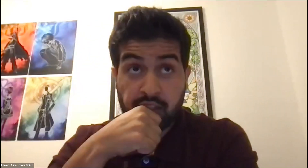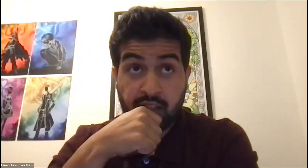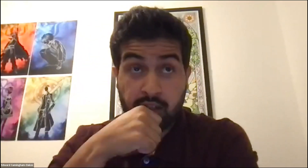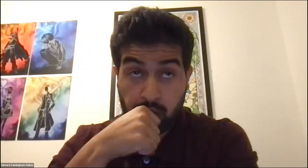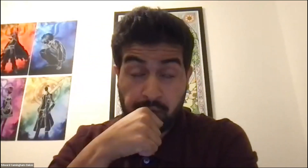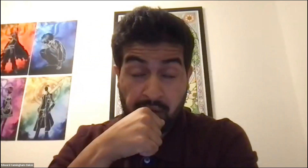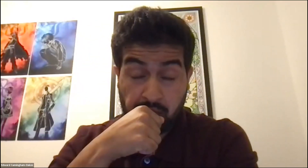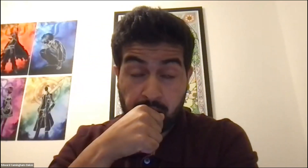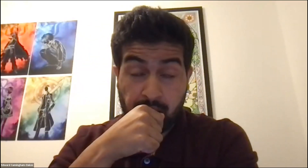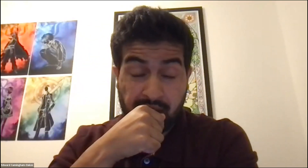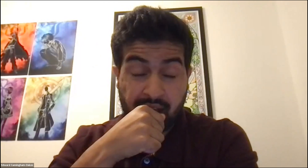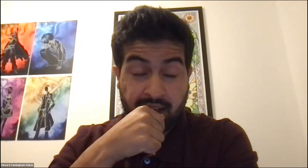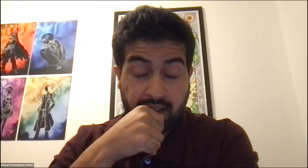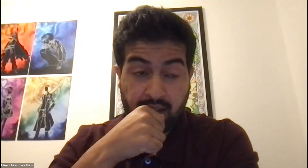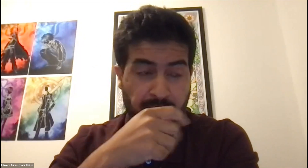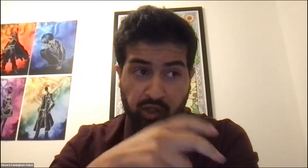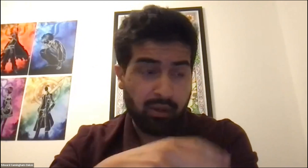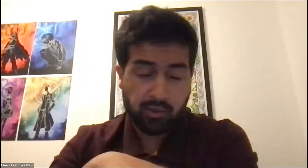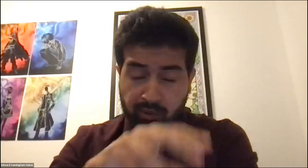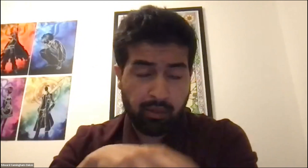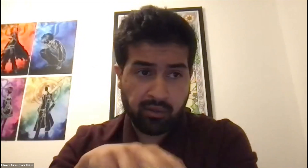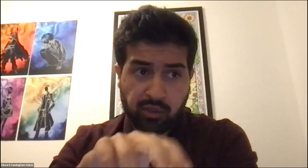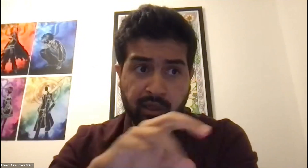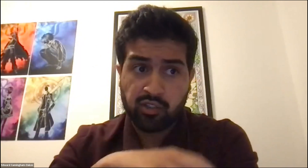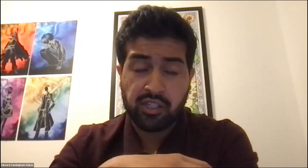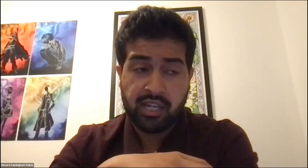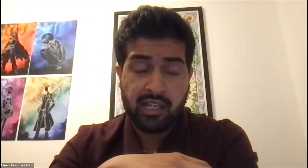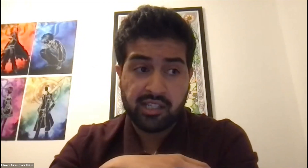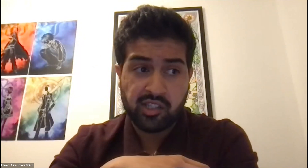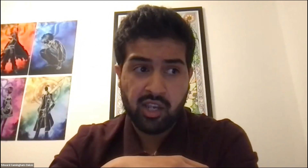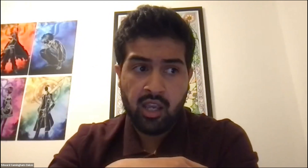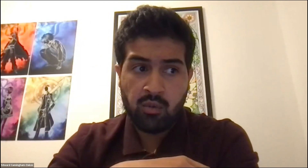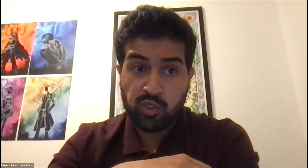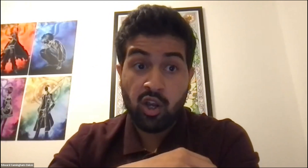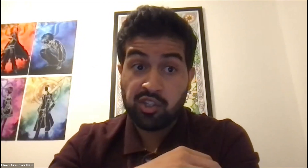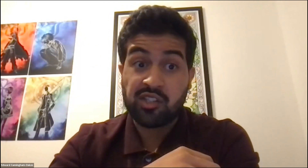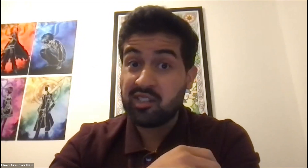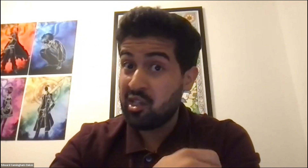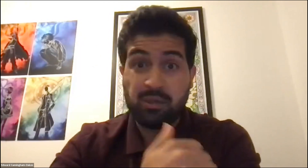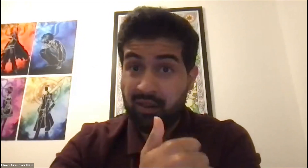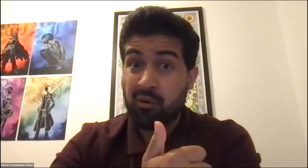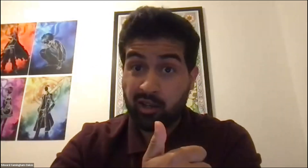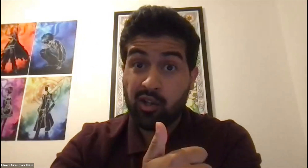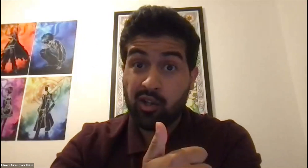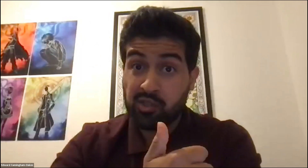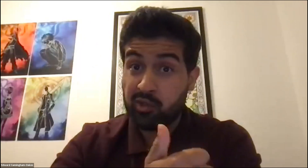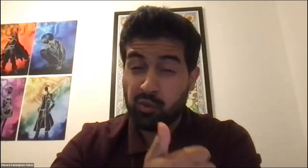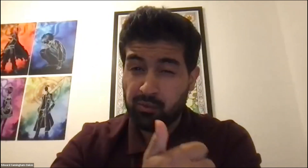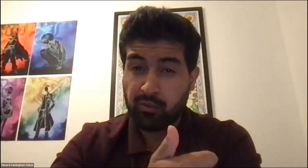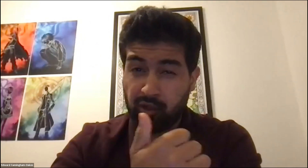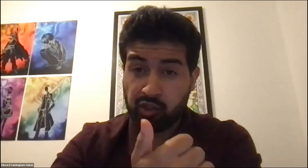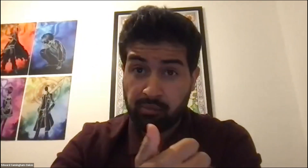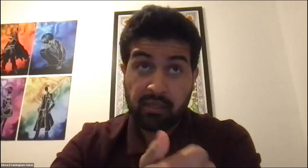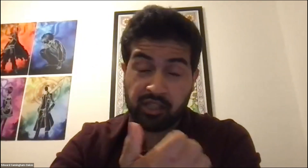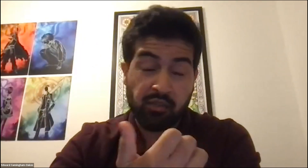the first thing I thought about with this technique, and to be honest, when I was doing a lot of this analysis, was cost in terms of outright costs, which wasn't